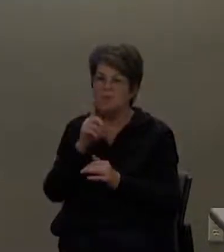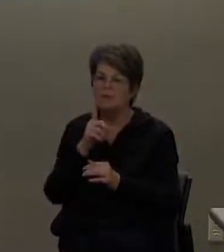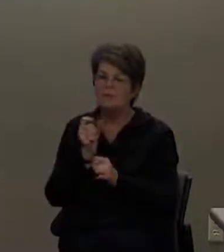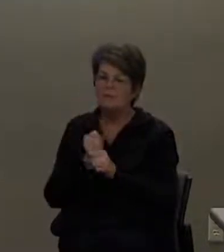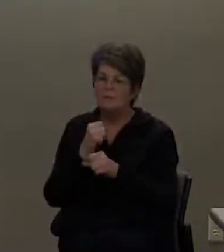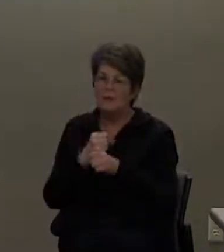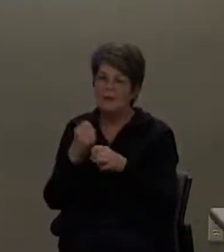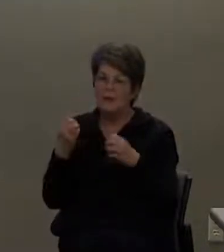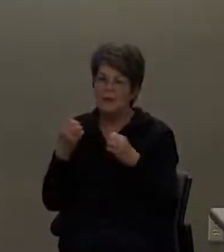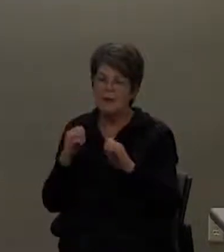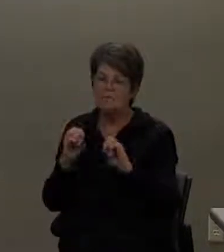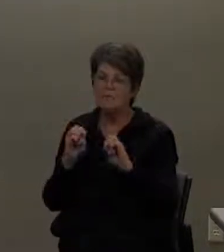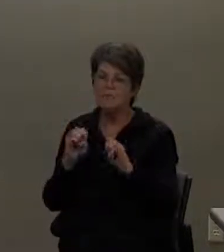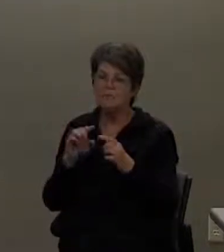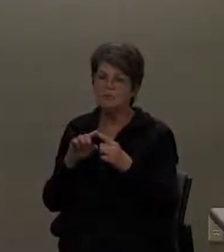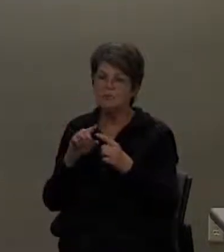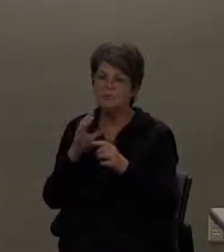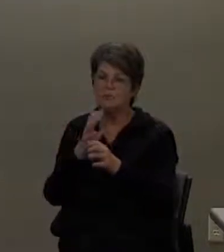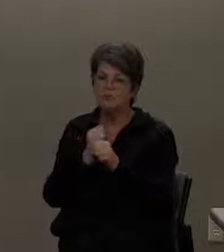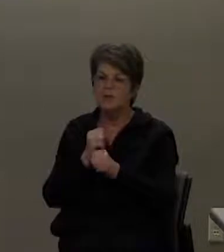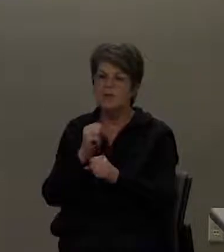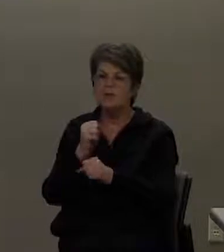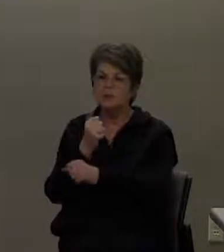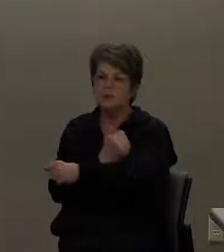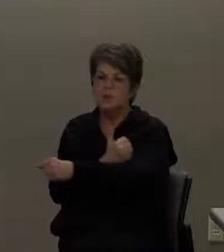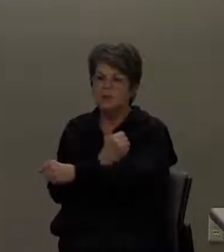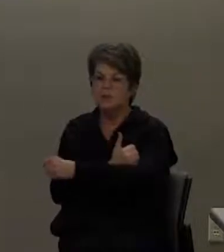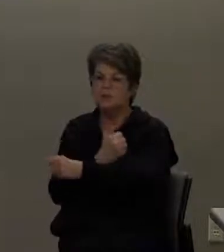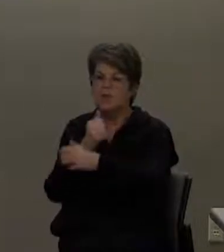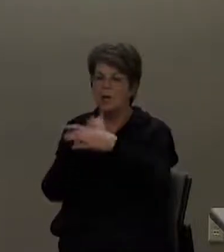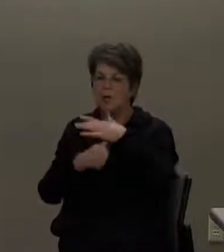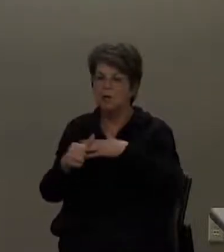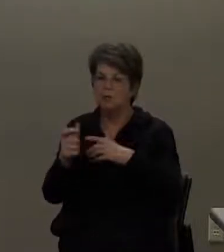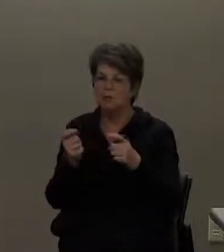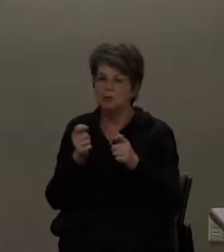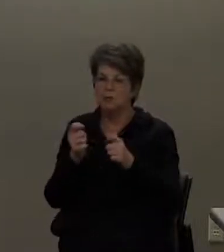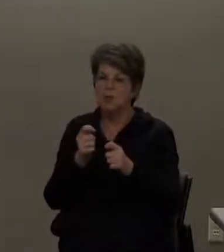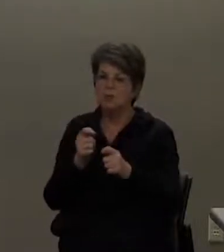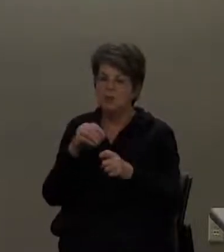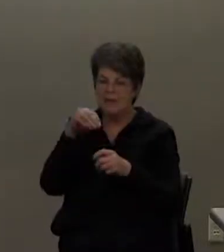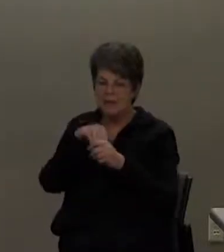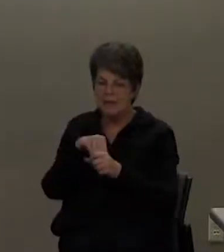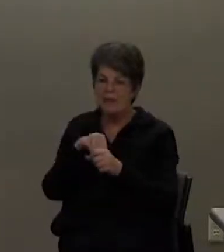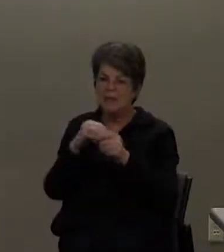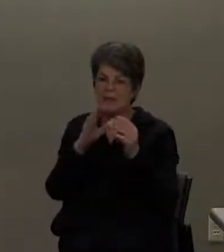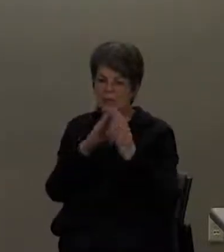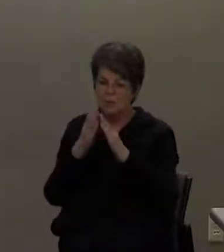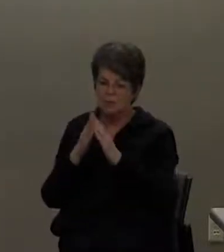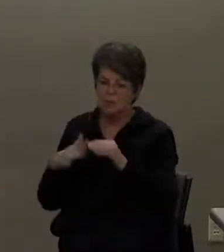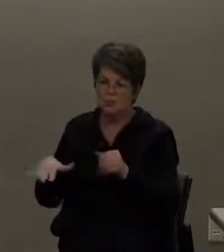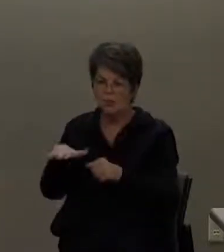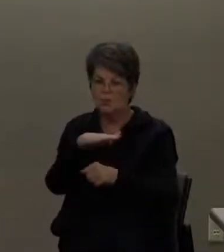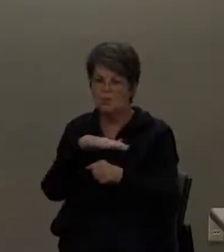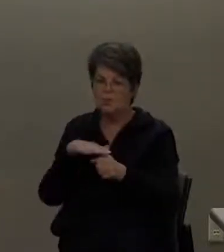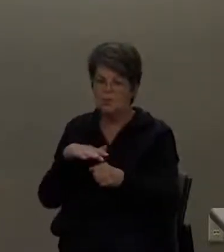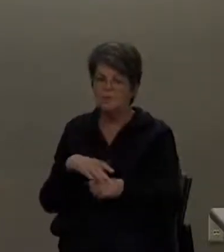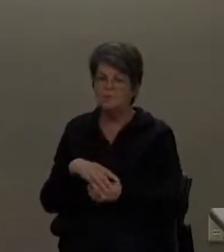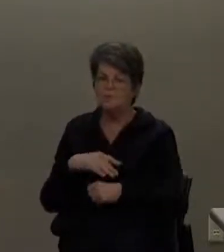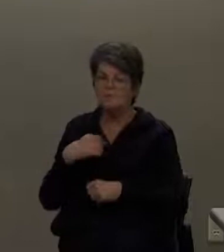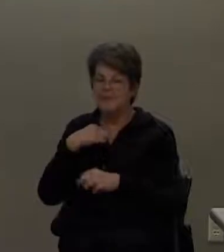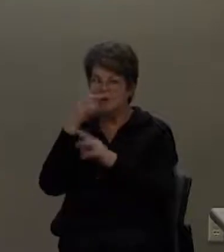making an effort to get substance abuse under control. And as a community, we're trying to do it. So. And I respect that. And I think,